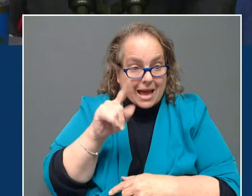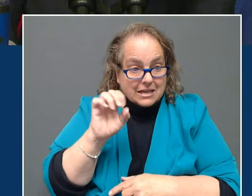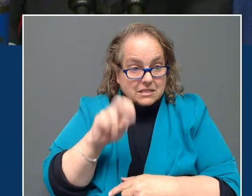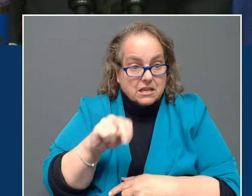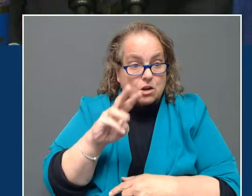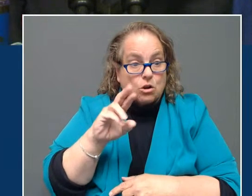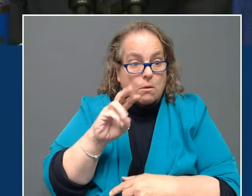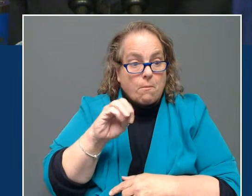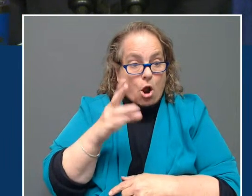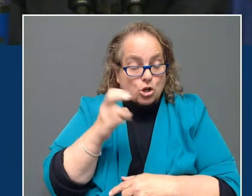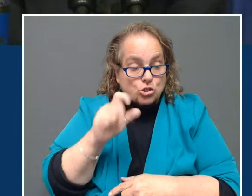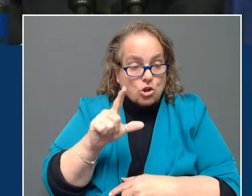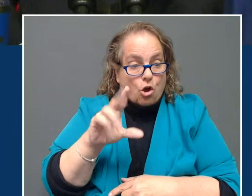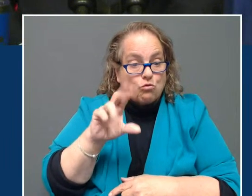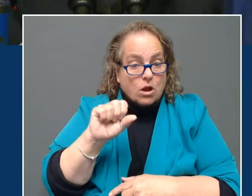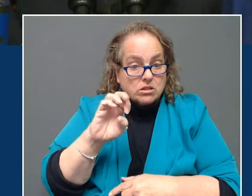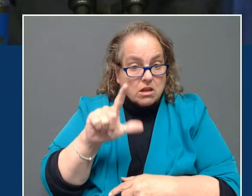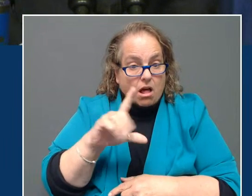and Warren.